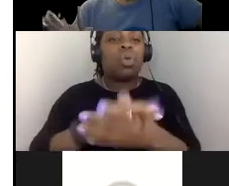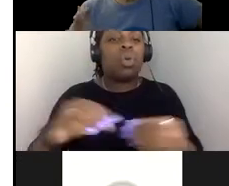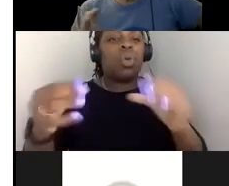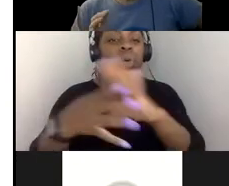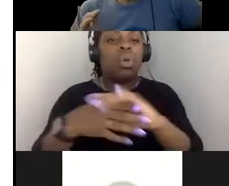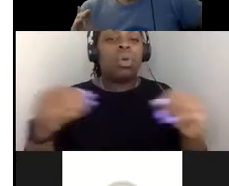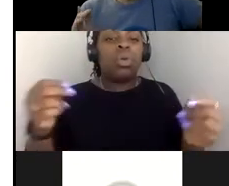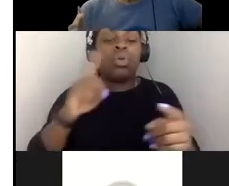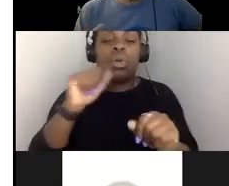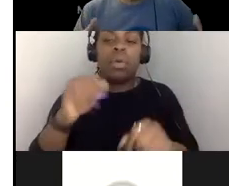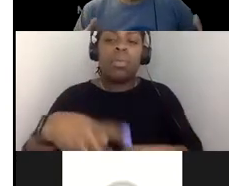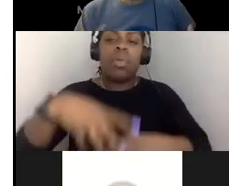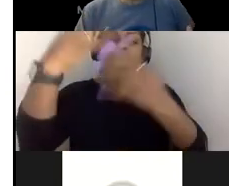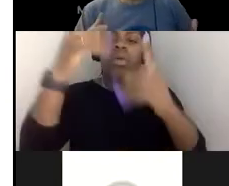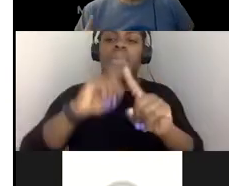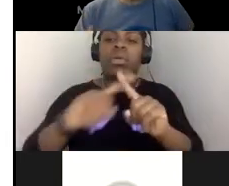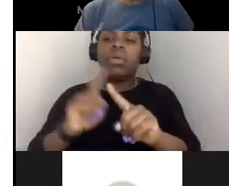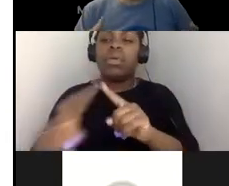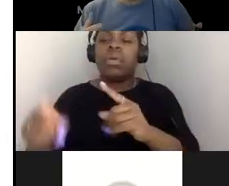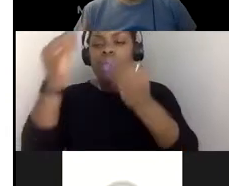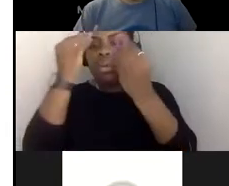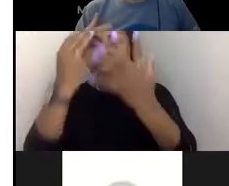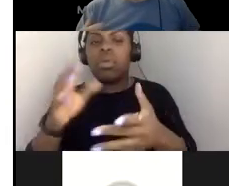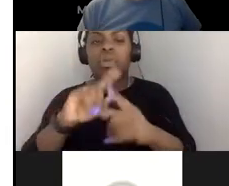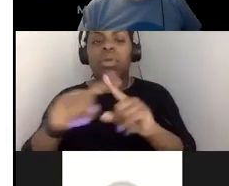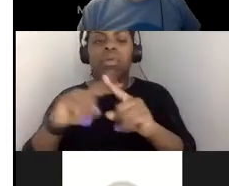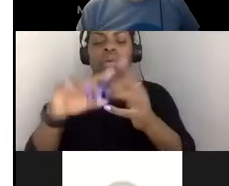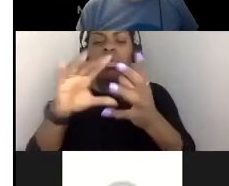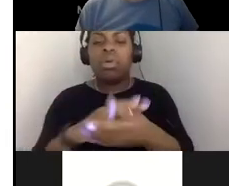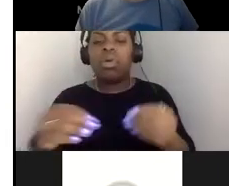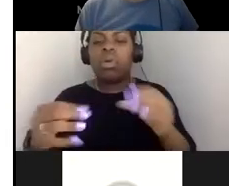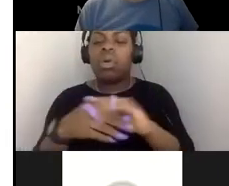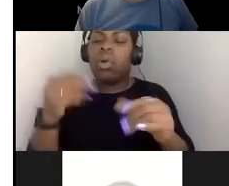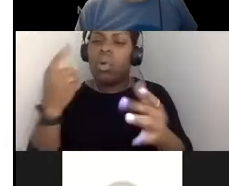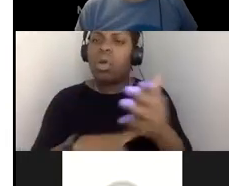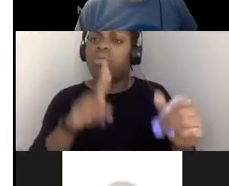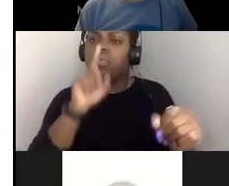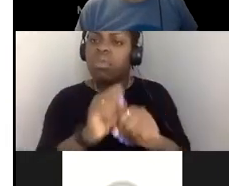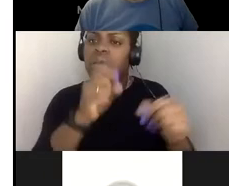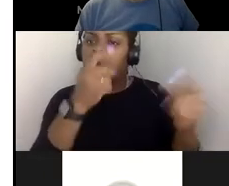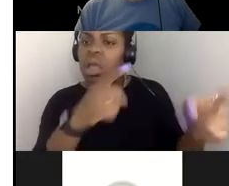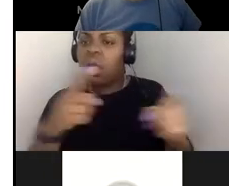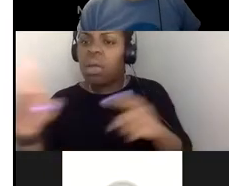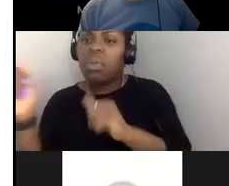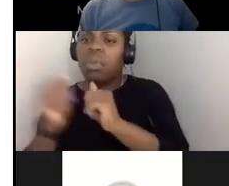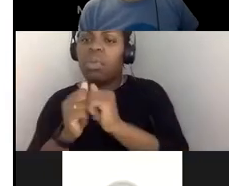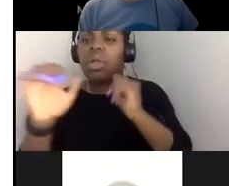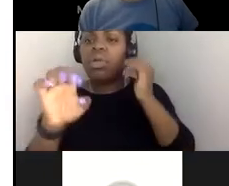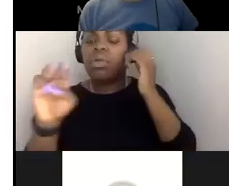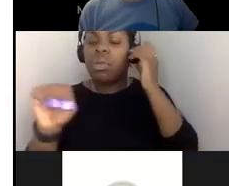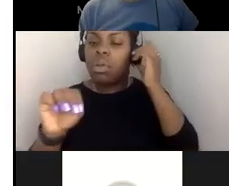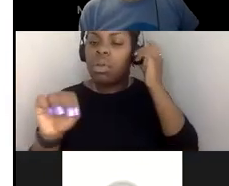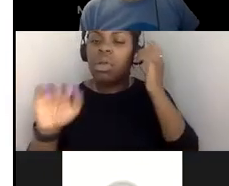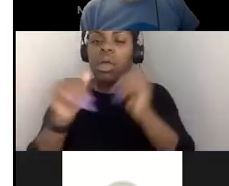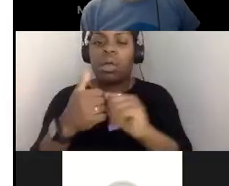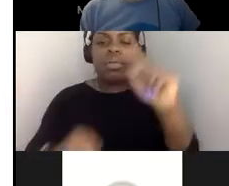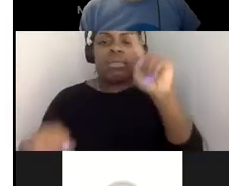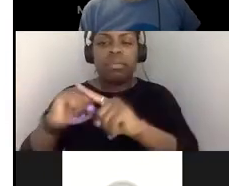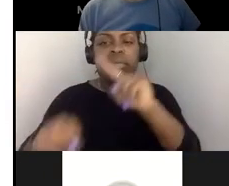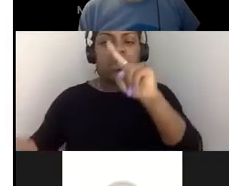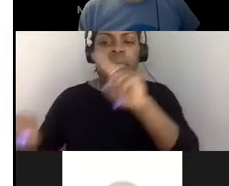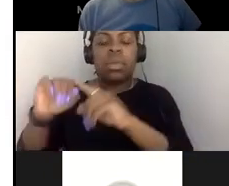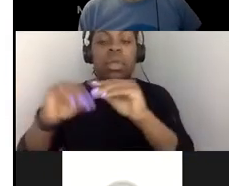can pull up this in this kind of, these kinds of stories about what's really happening with electronic monitoring and how it's impacting people